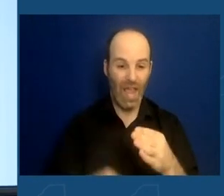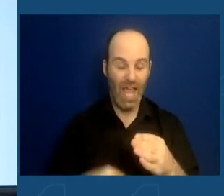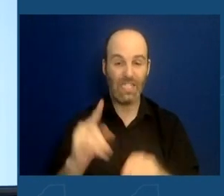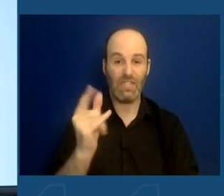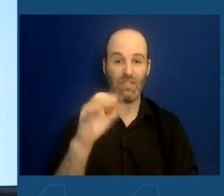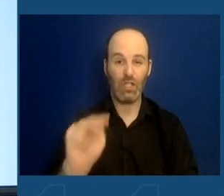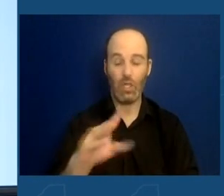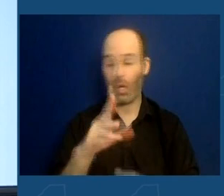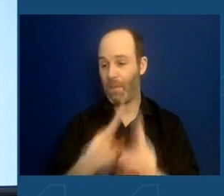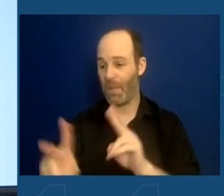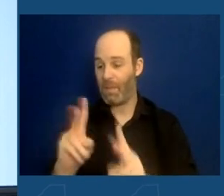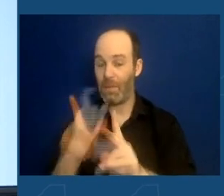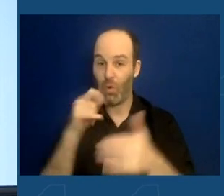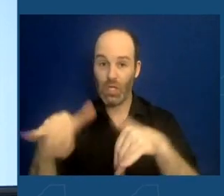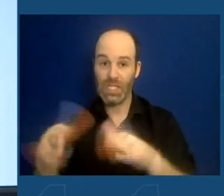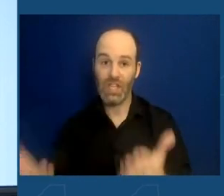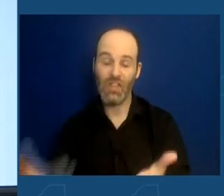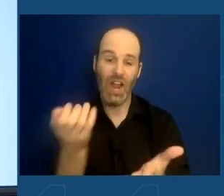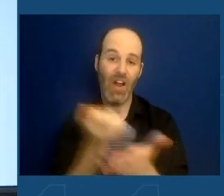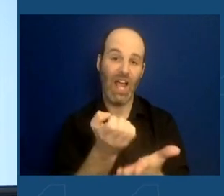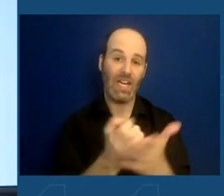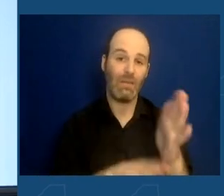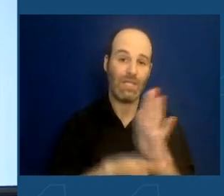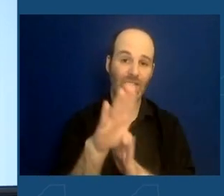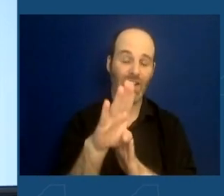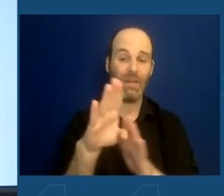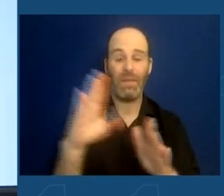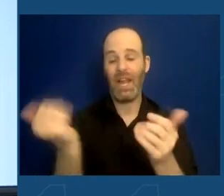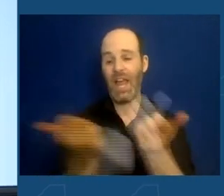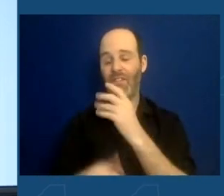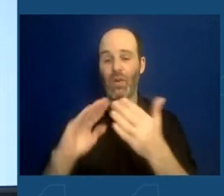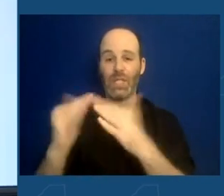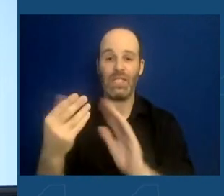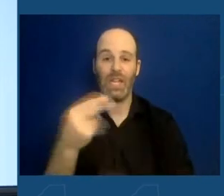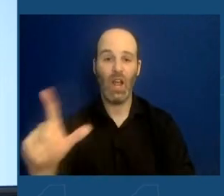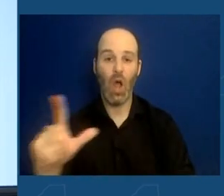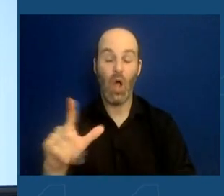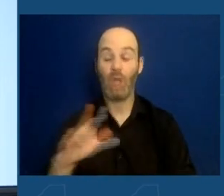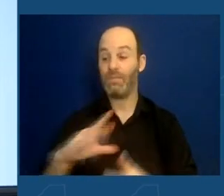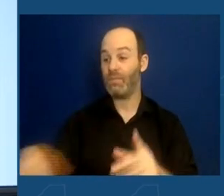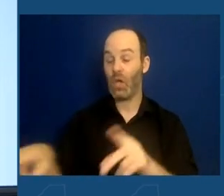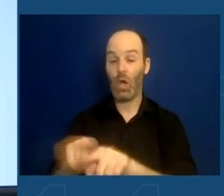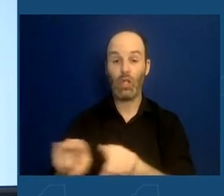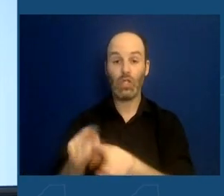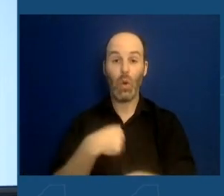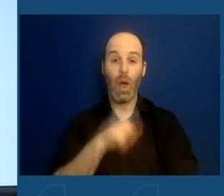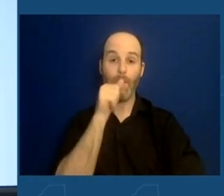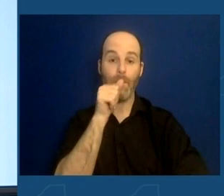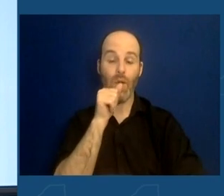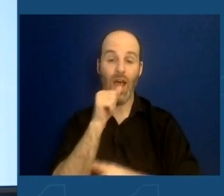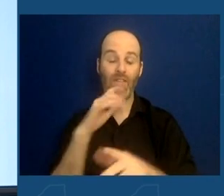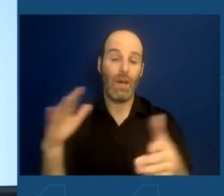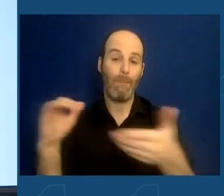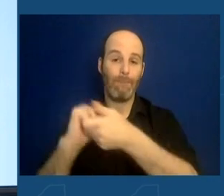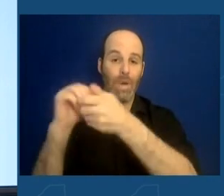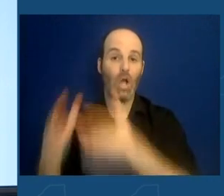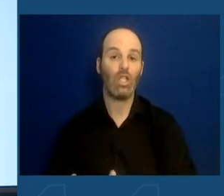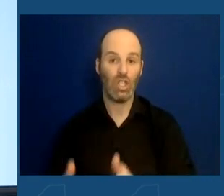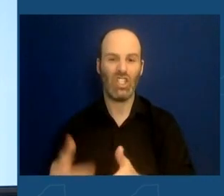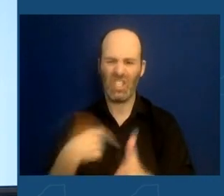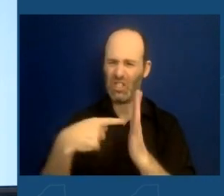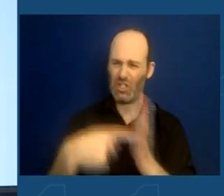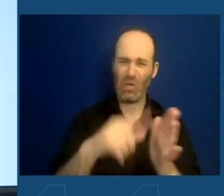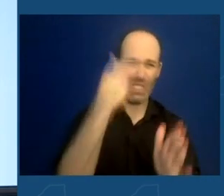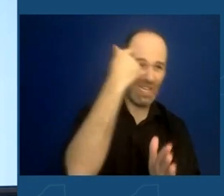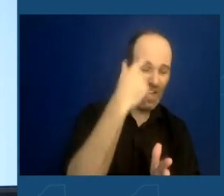there, economic development and everybody at City Hall, and then our private partners. This really highlights what government and the private sector can do together when we